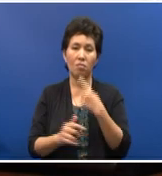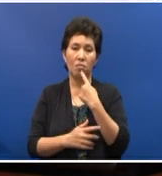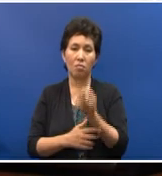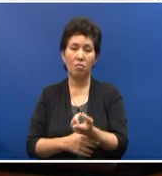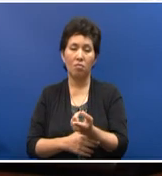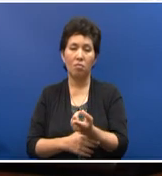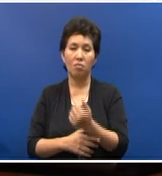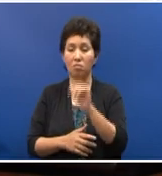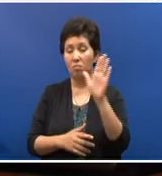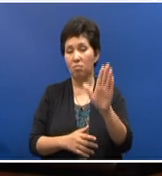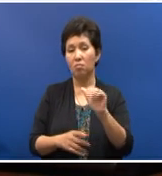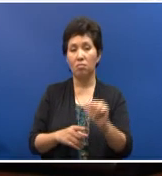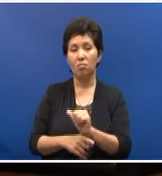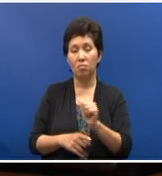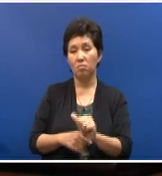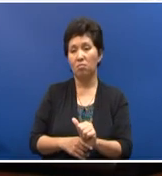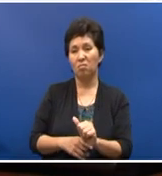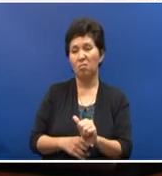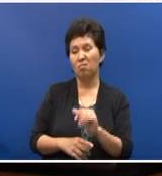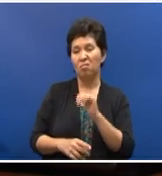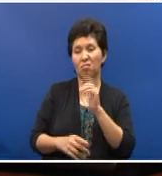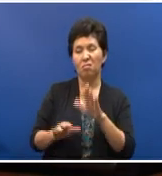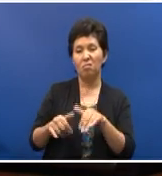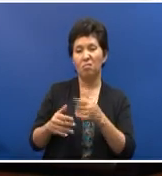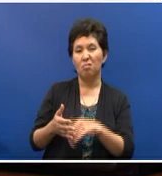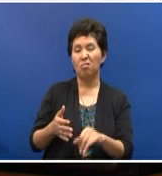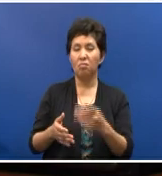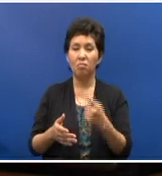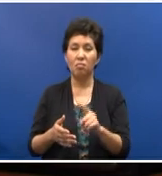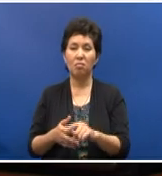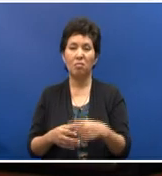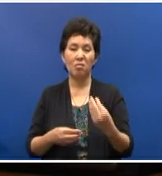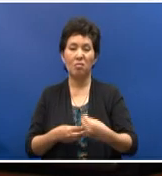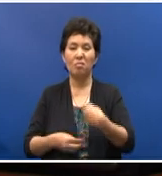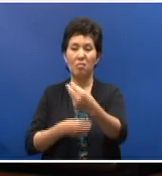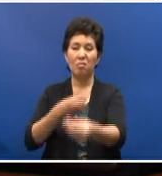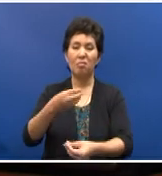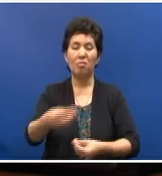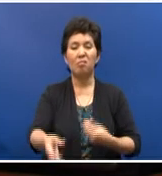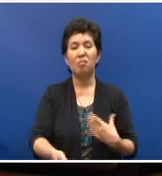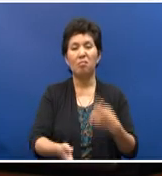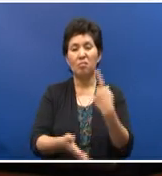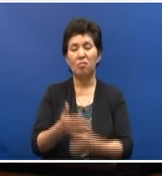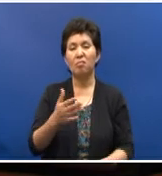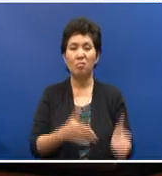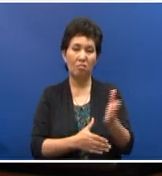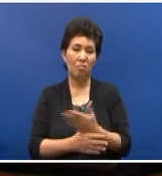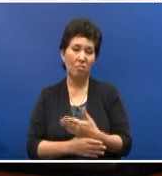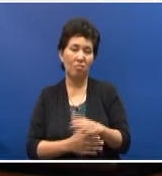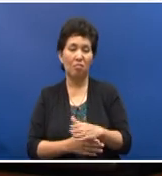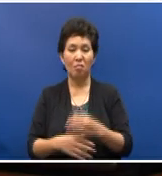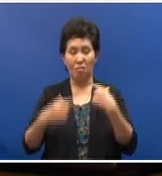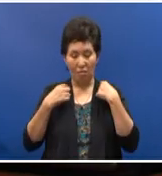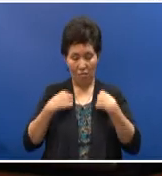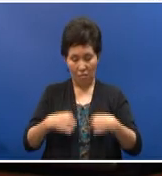their practice is ridiculous. Okay, how just by having this the seashell bracelets